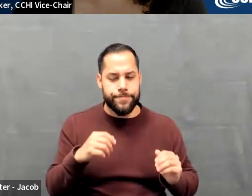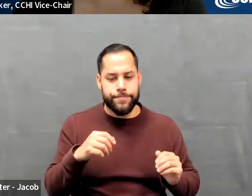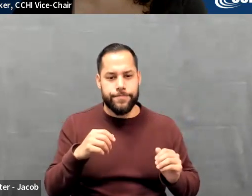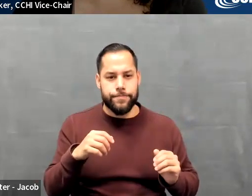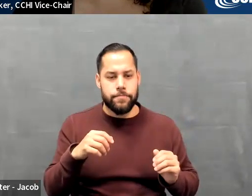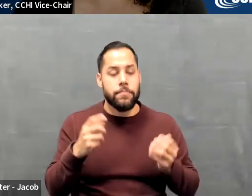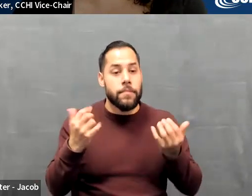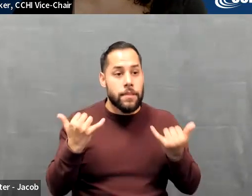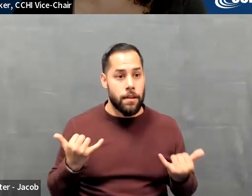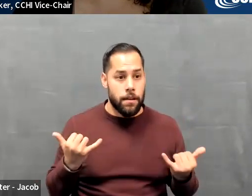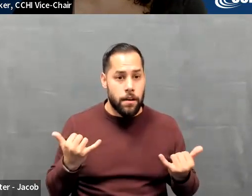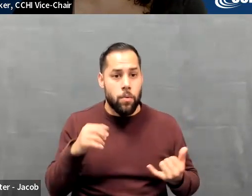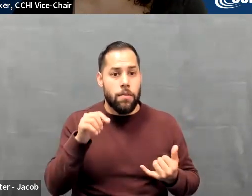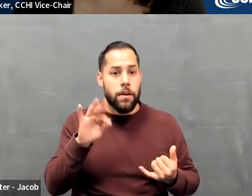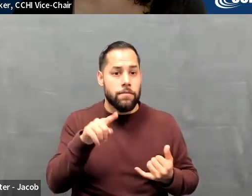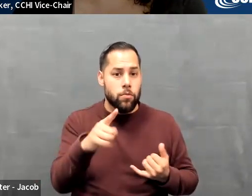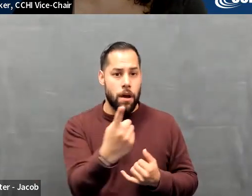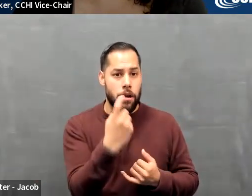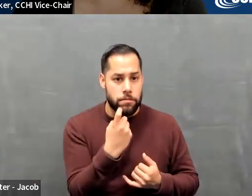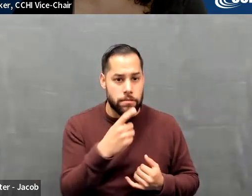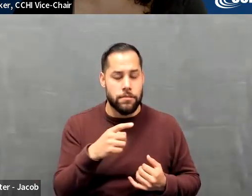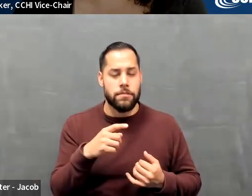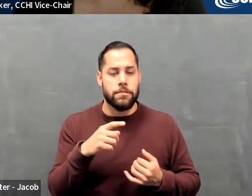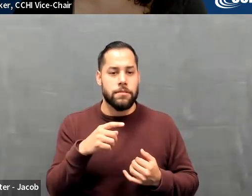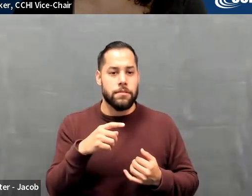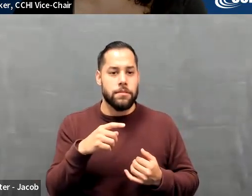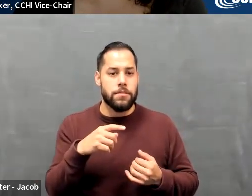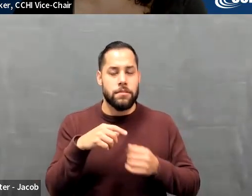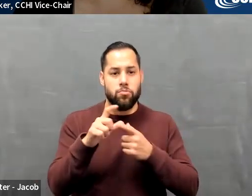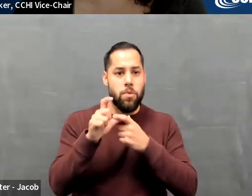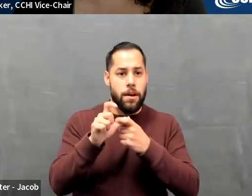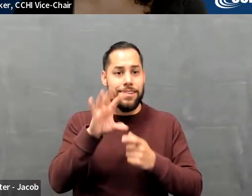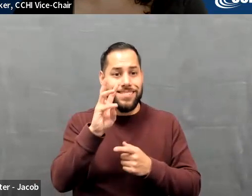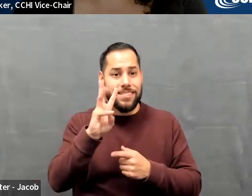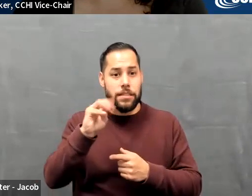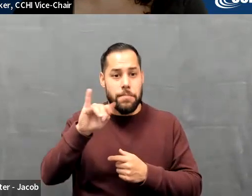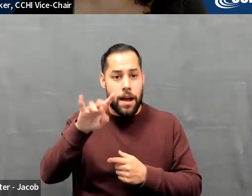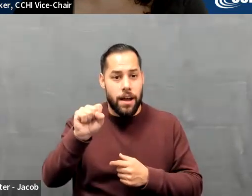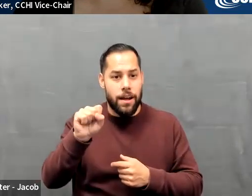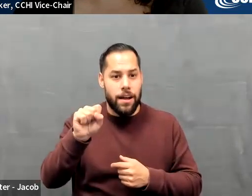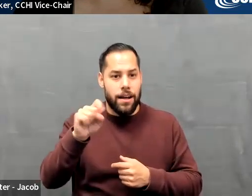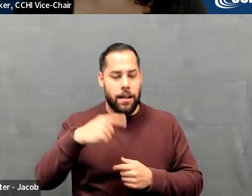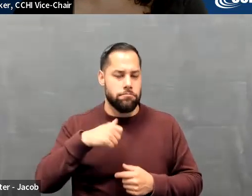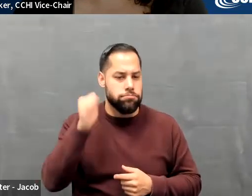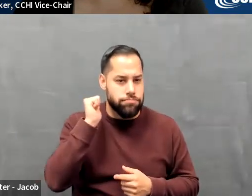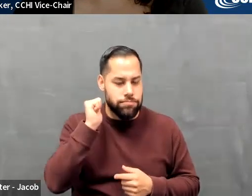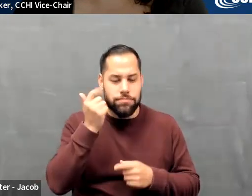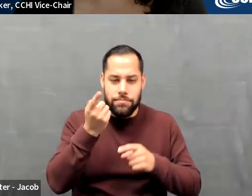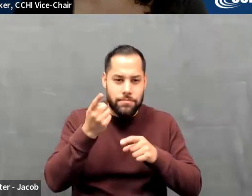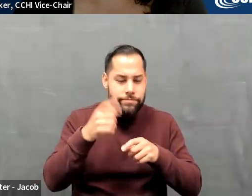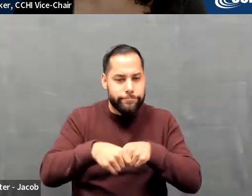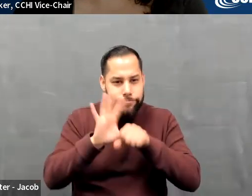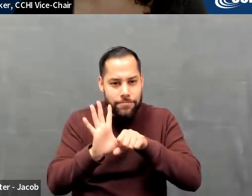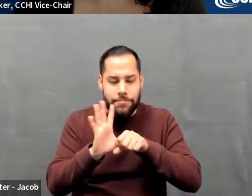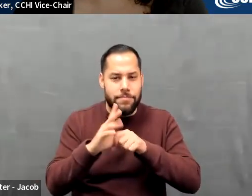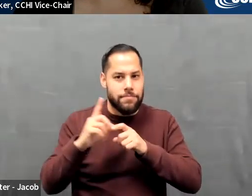Right now, if you were to ask me to run 6 miles, I will not be able to. I haven't been running.